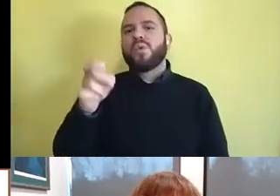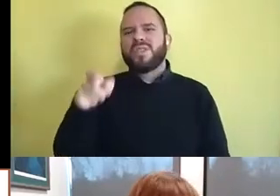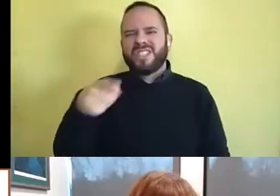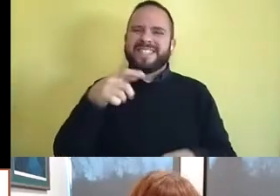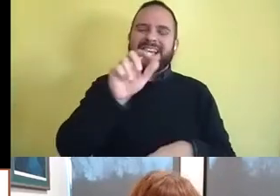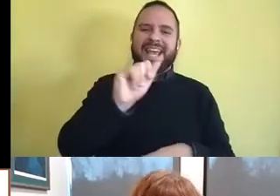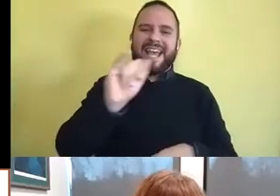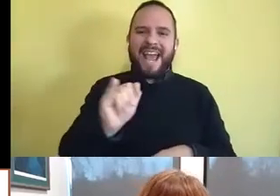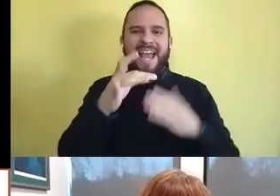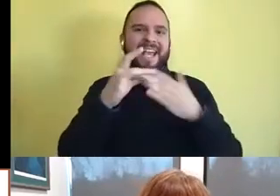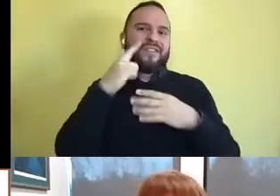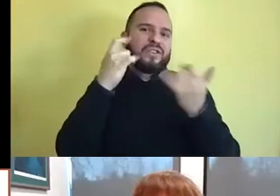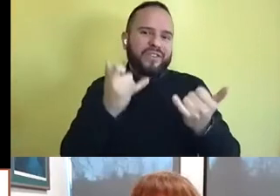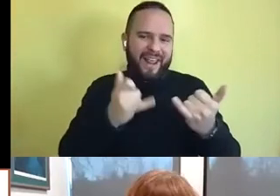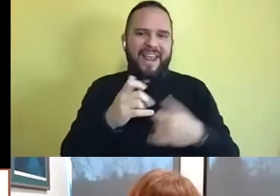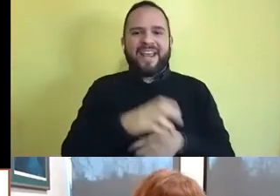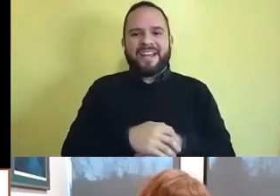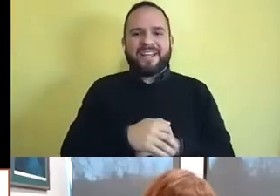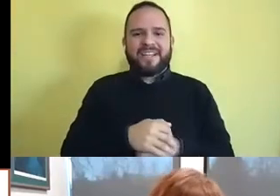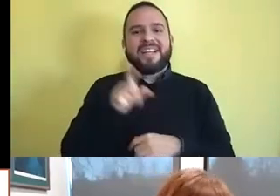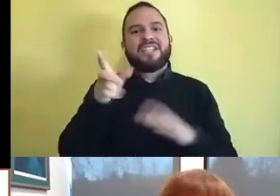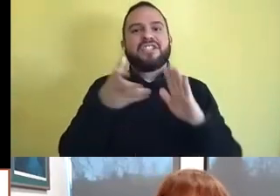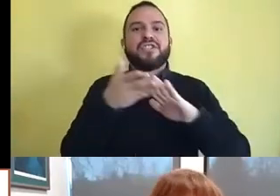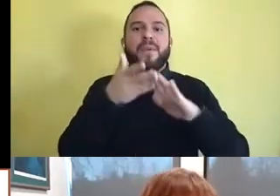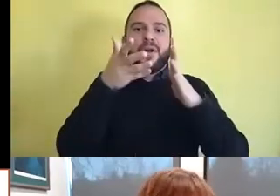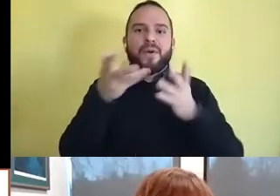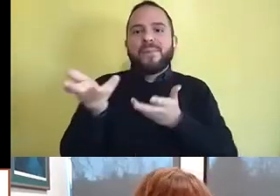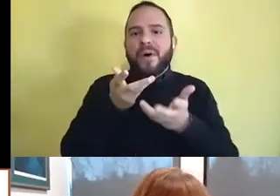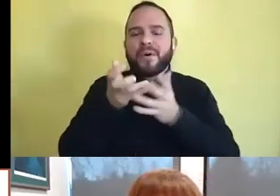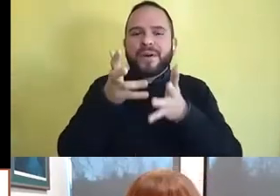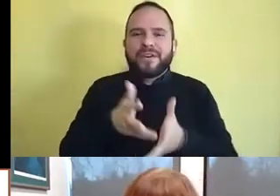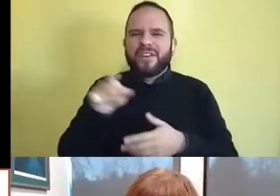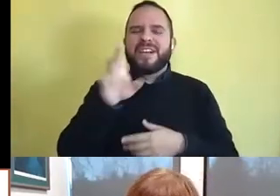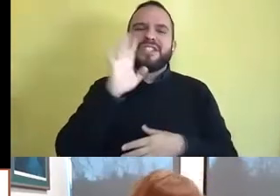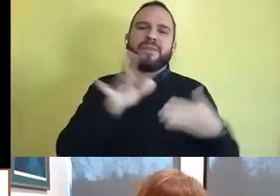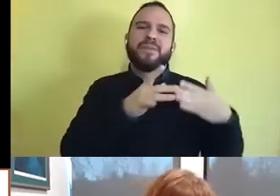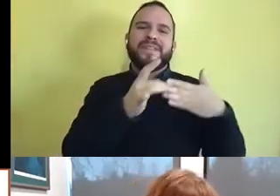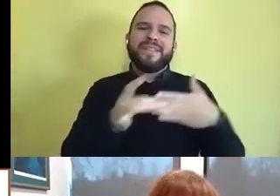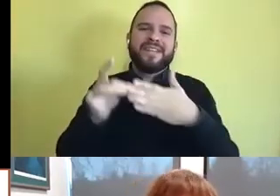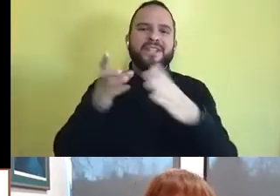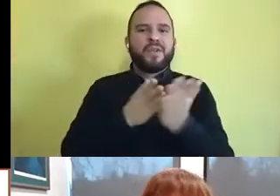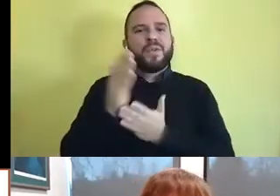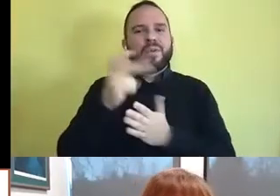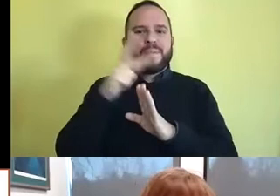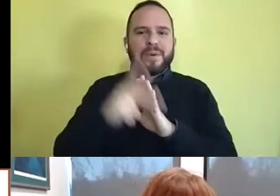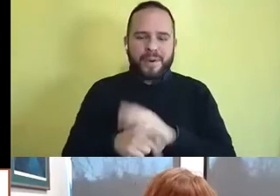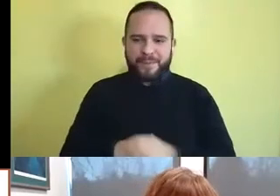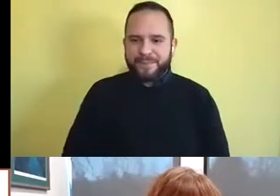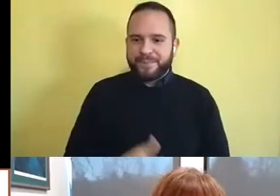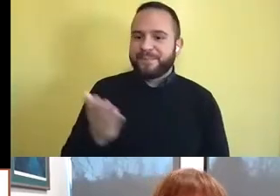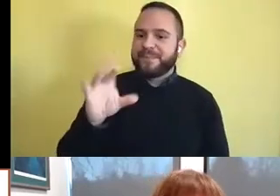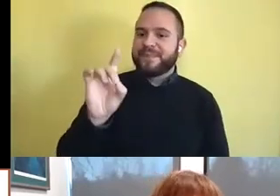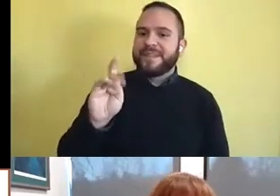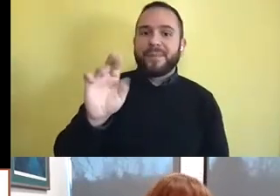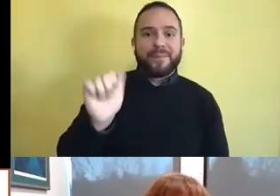who as moderator will lead you through a lively program in each of our speakers. Deborah, you can turn on your camera